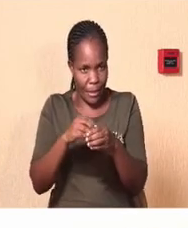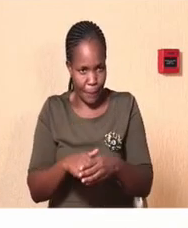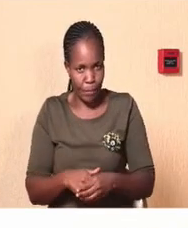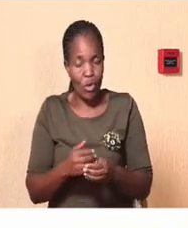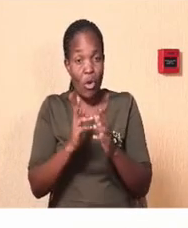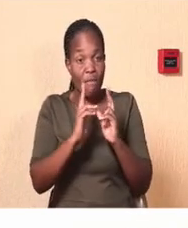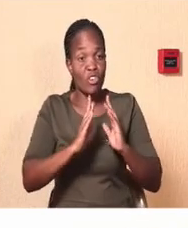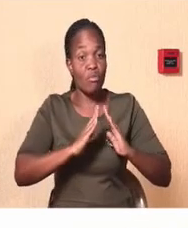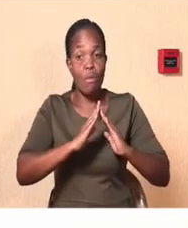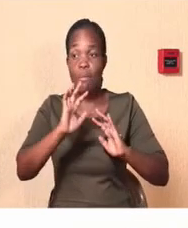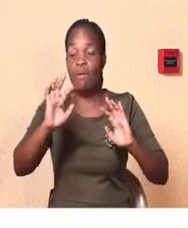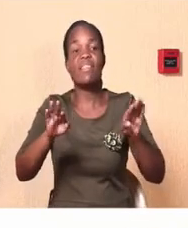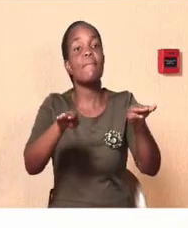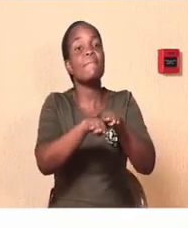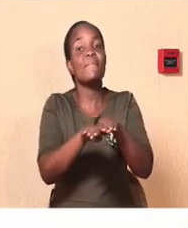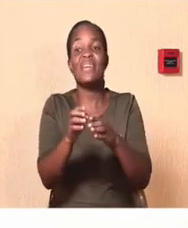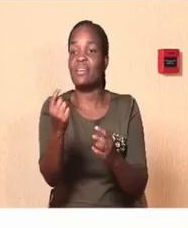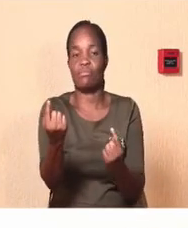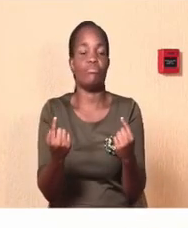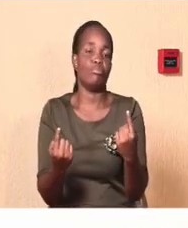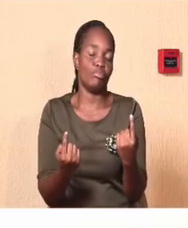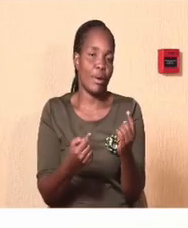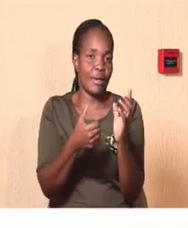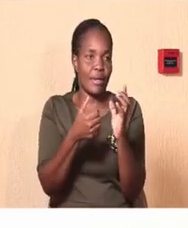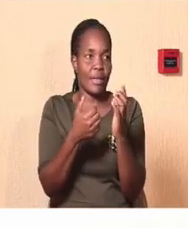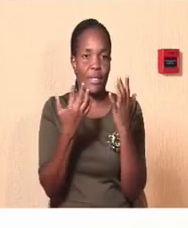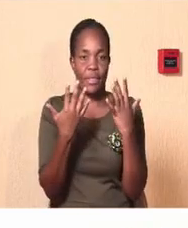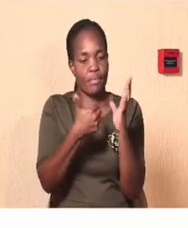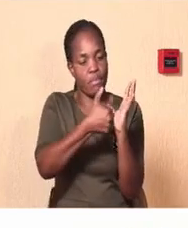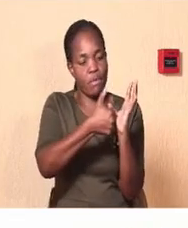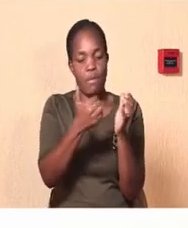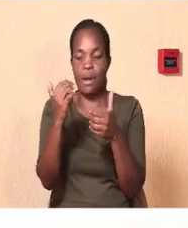have their homemade hand sanitizers.